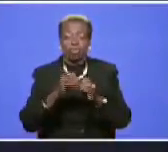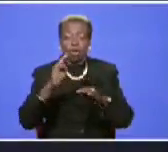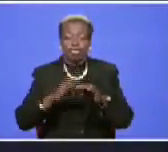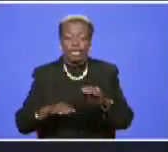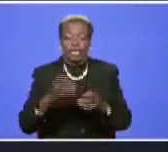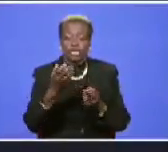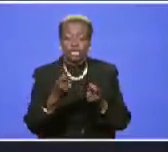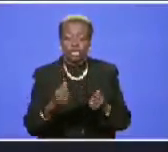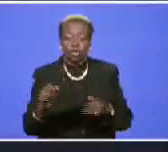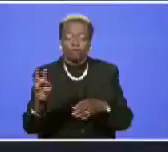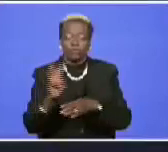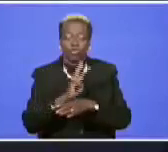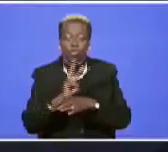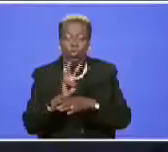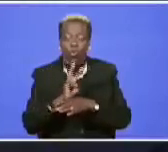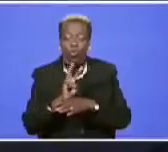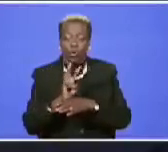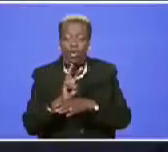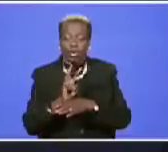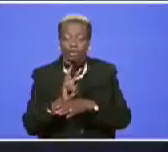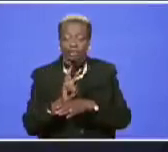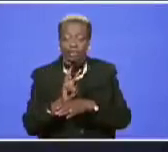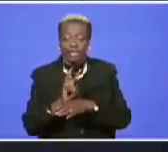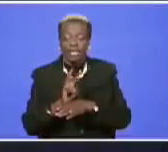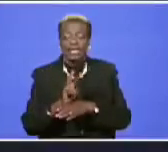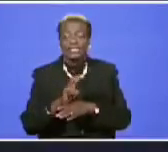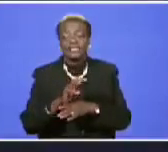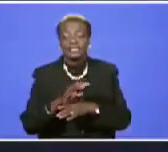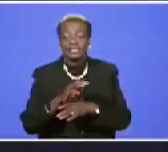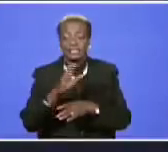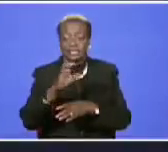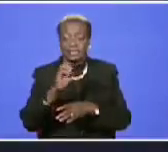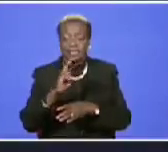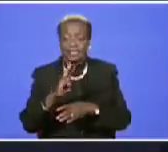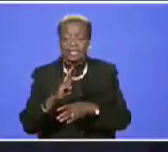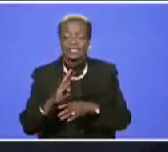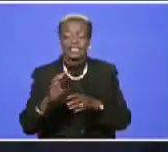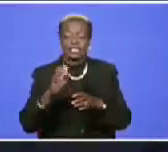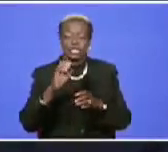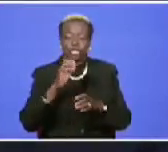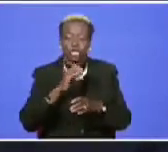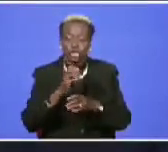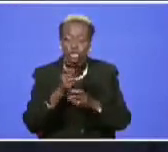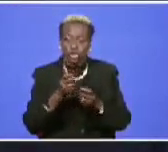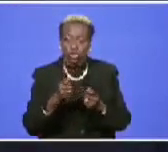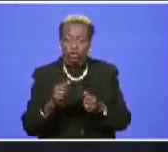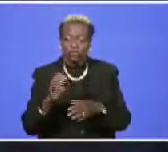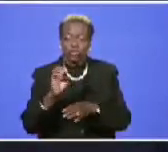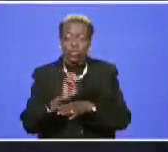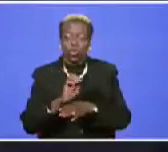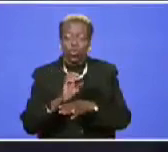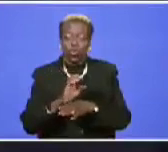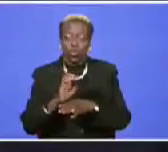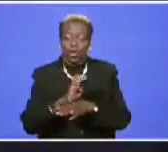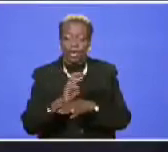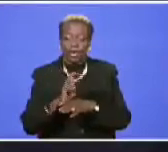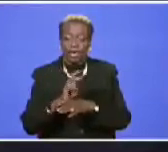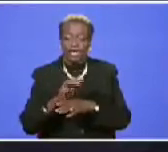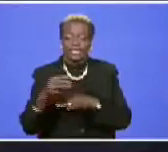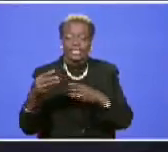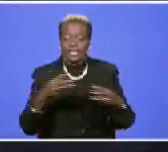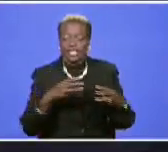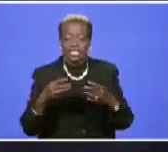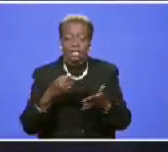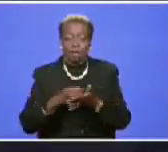about CBDC, usually it centers around a software discussion. But what CBDC is it's money